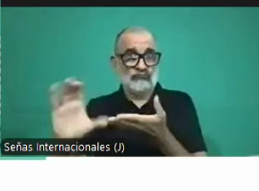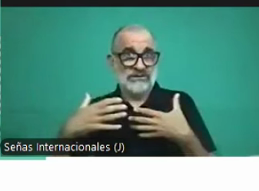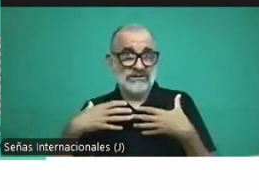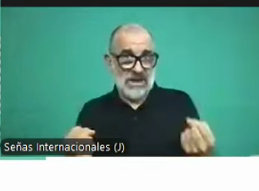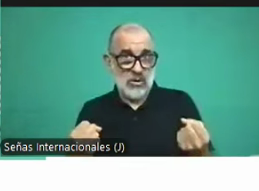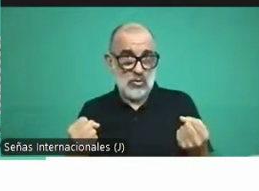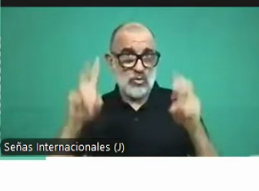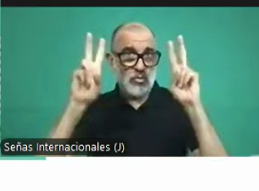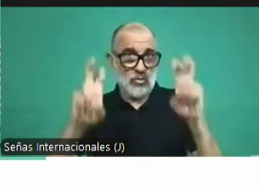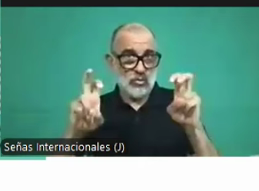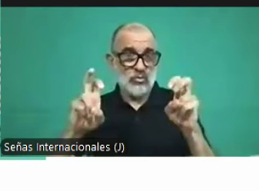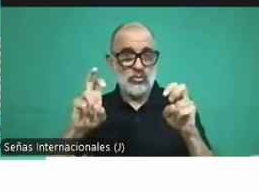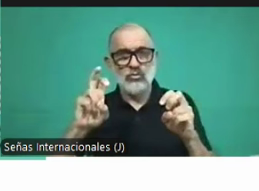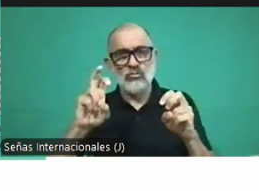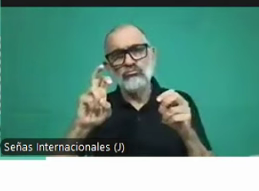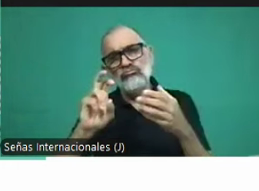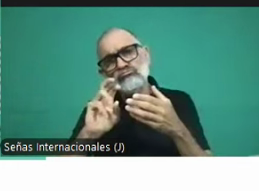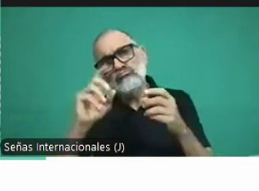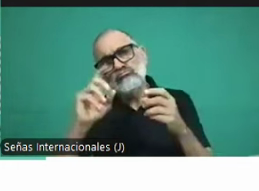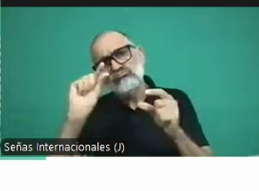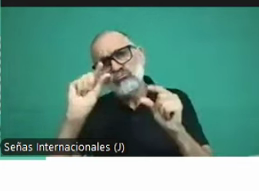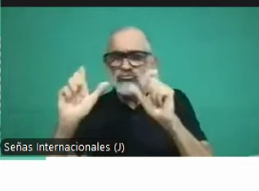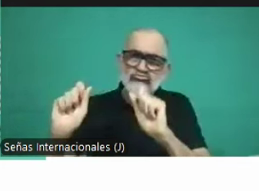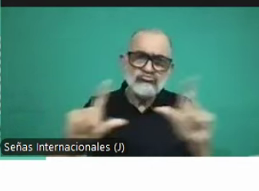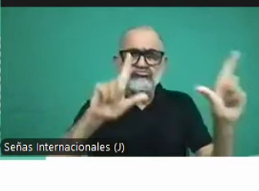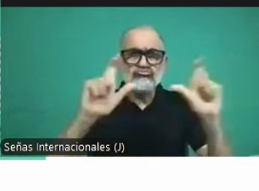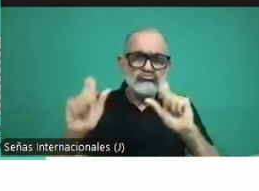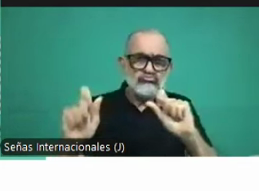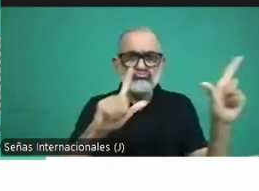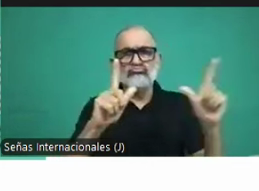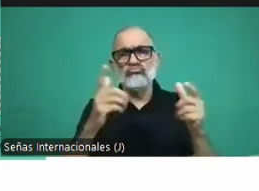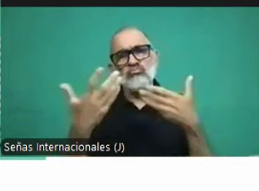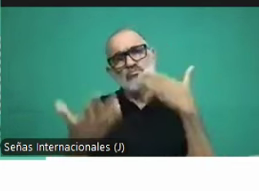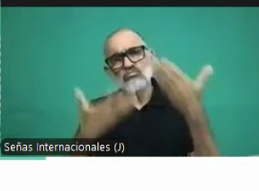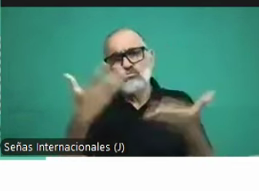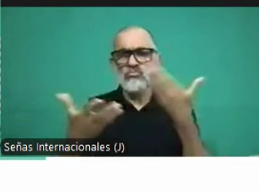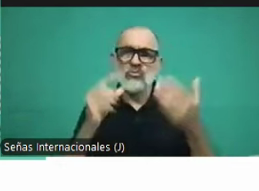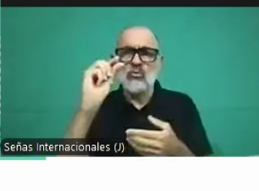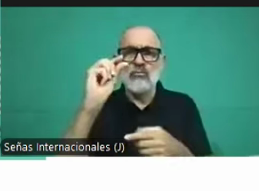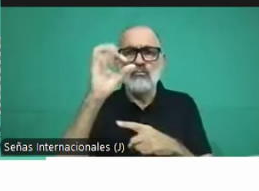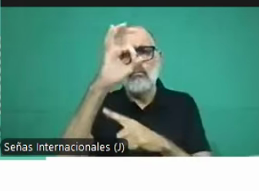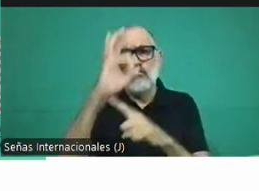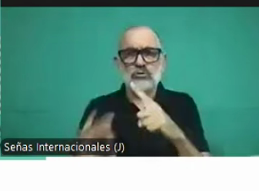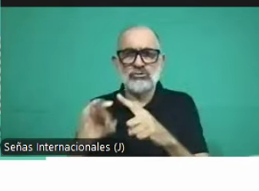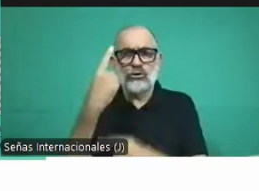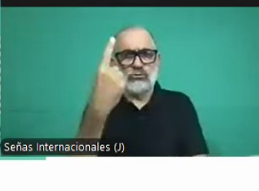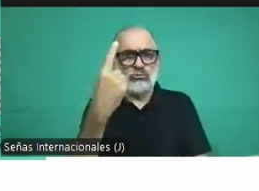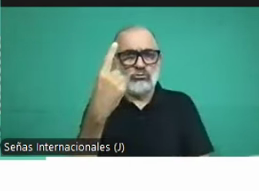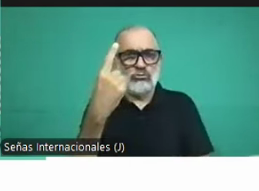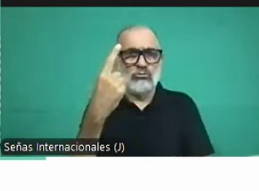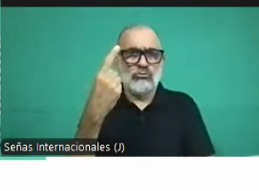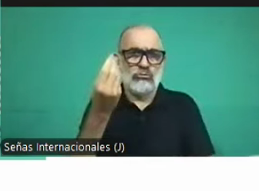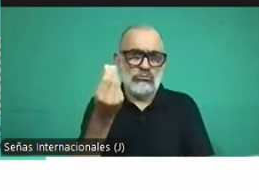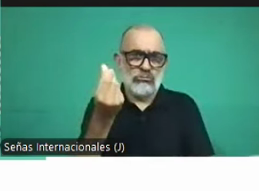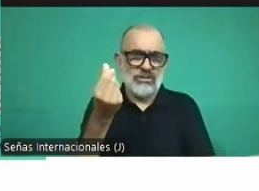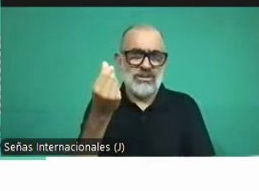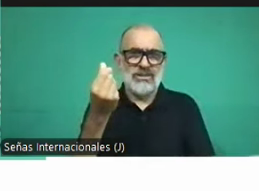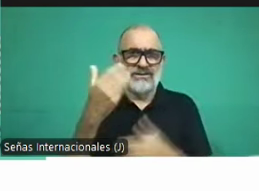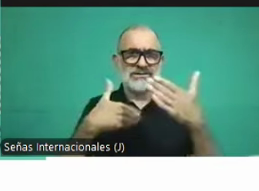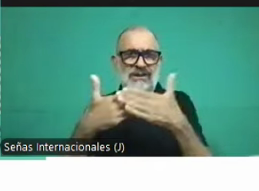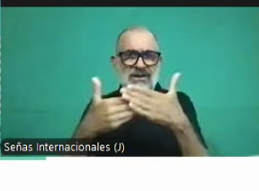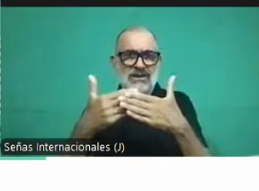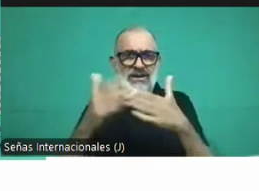presentación, the expenditure that we have alcanzó here, más del this 1% del was GDP, over es decir, cerca 1%, del and here 16% del around gasto en